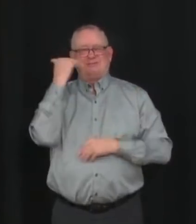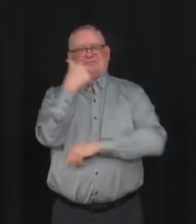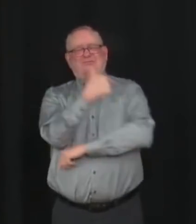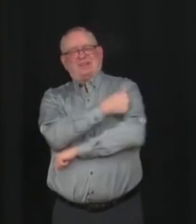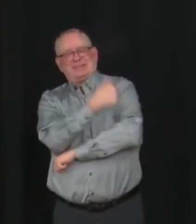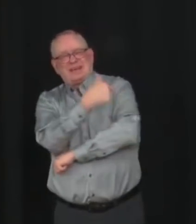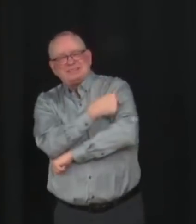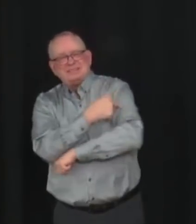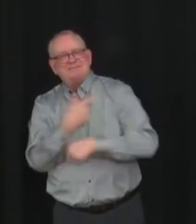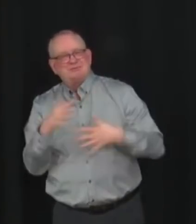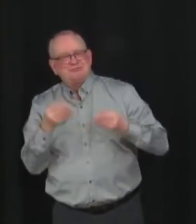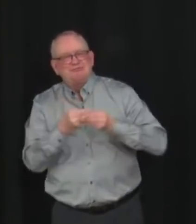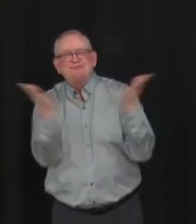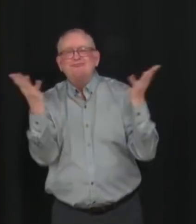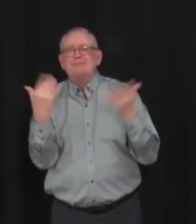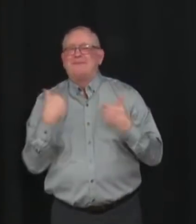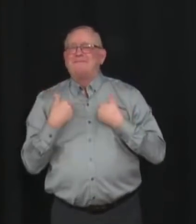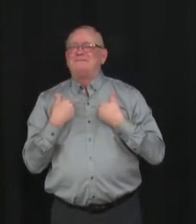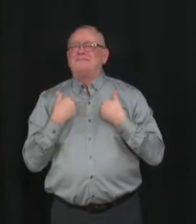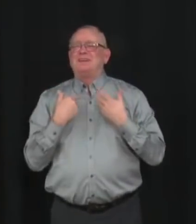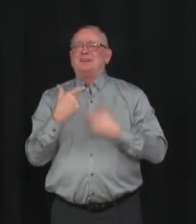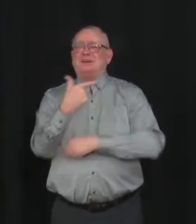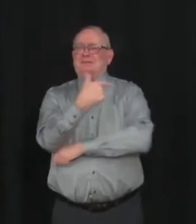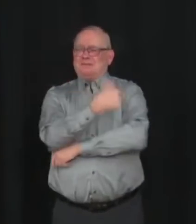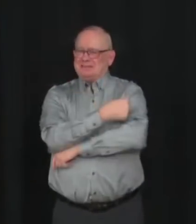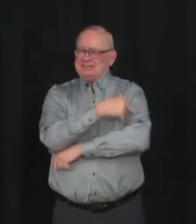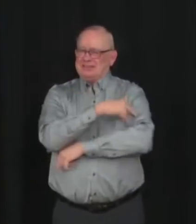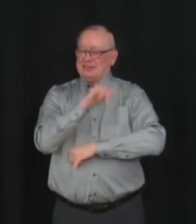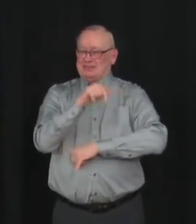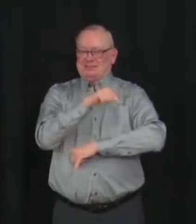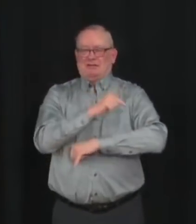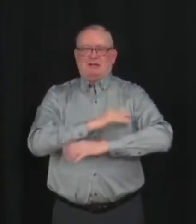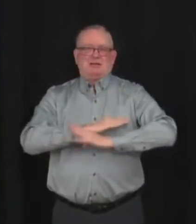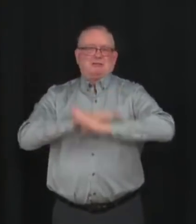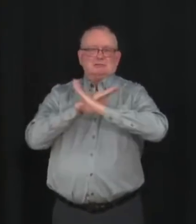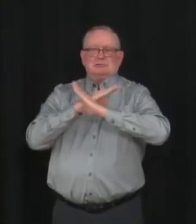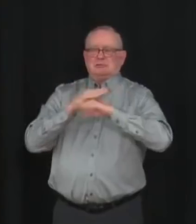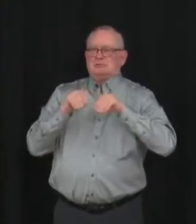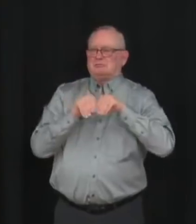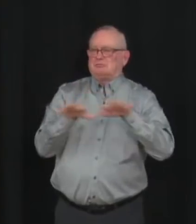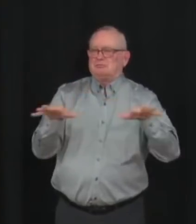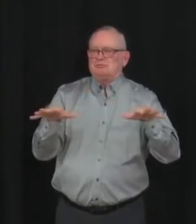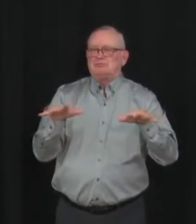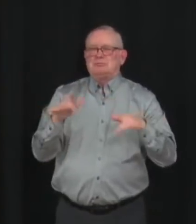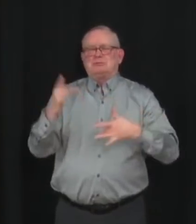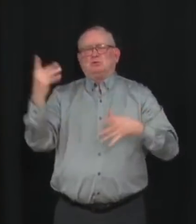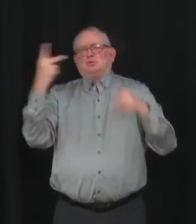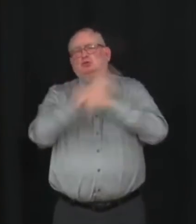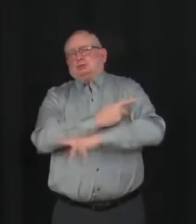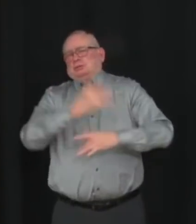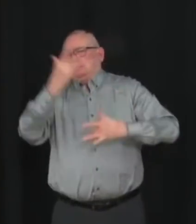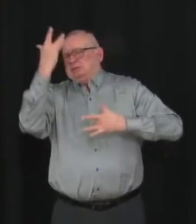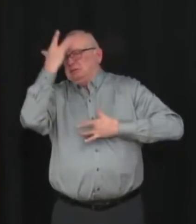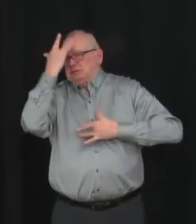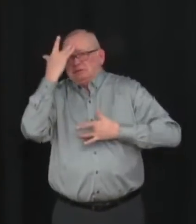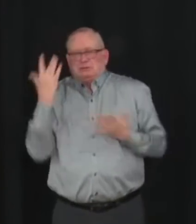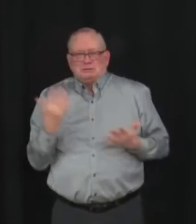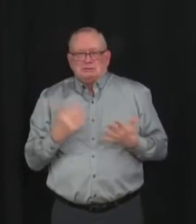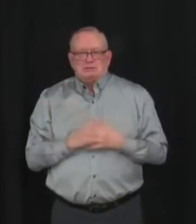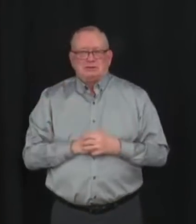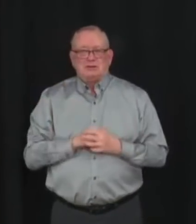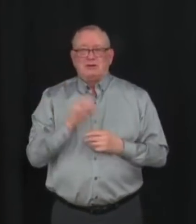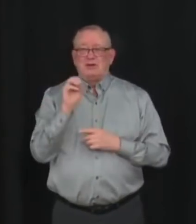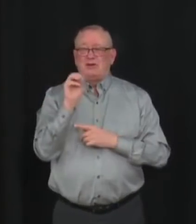severe outcomes. And we are currently facing a variant that is so infectious and spreads so quickly